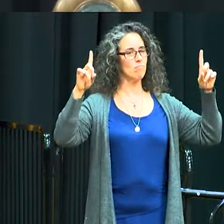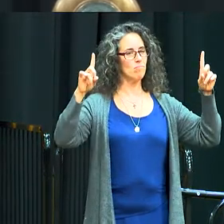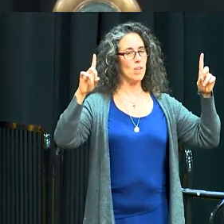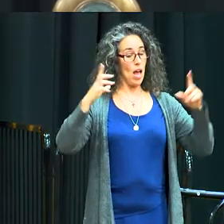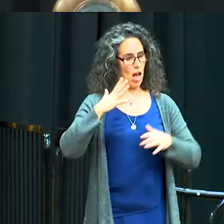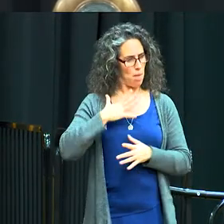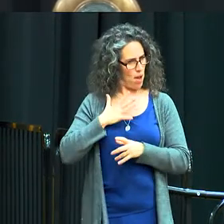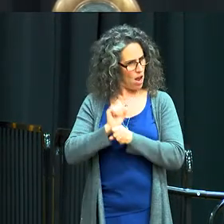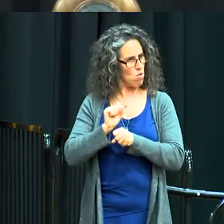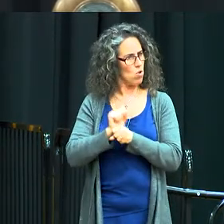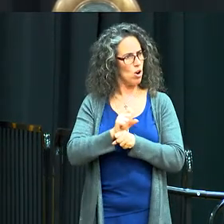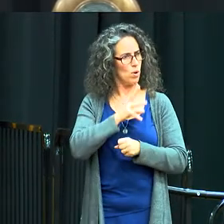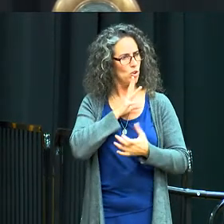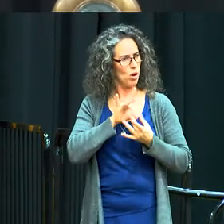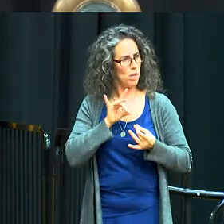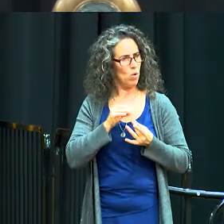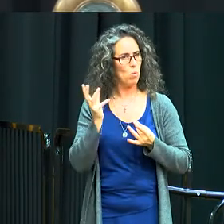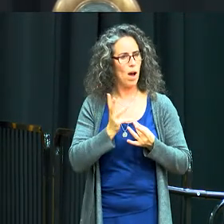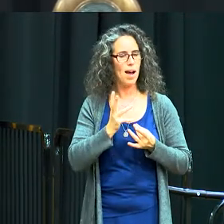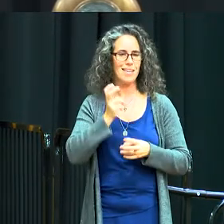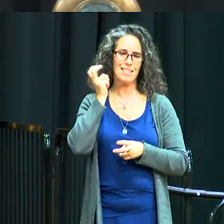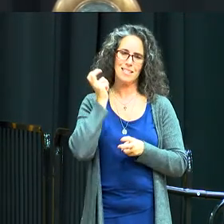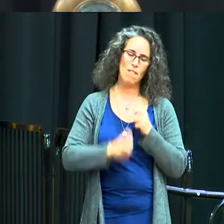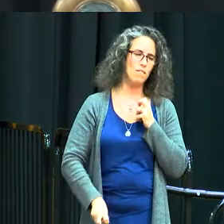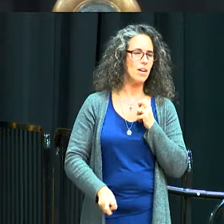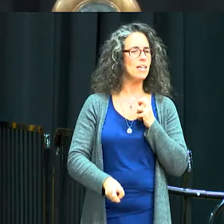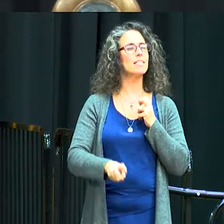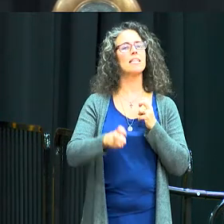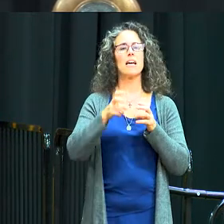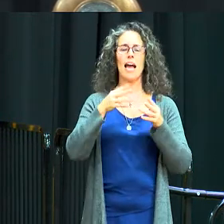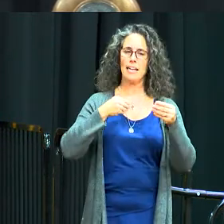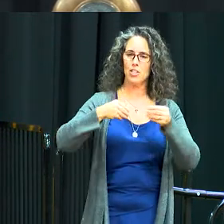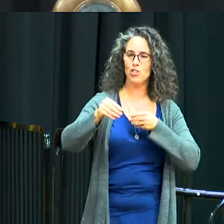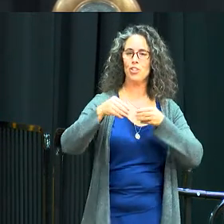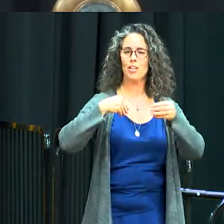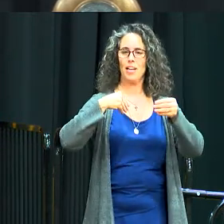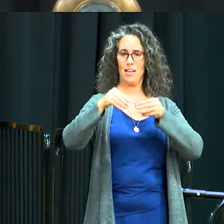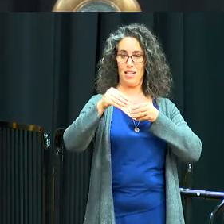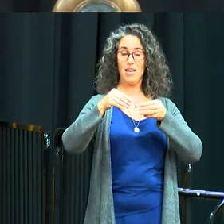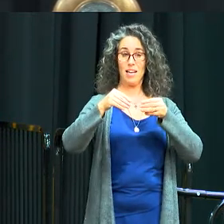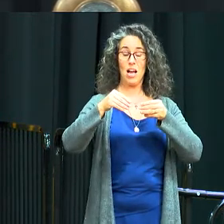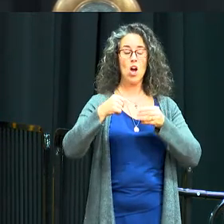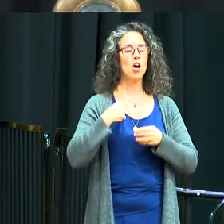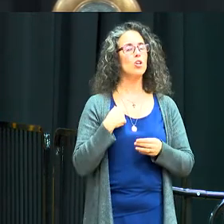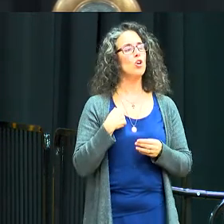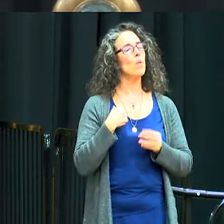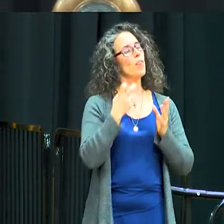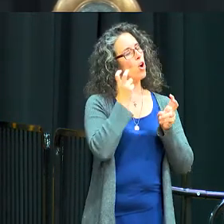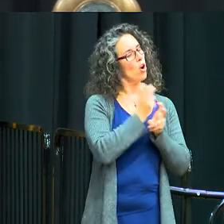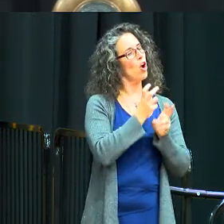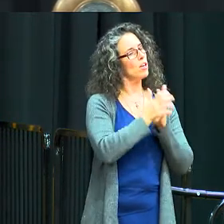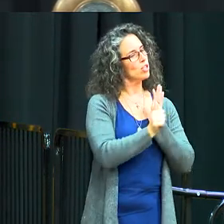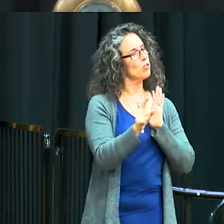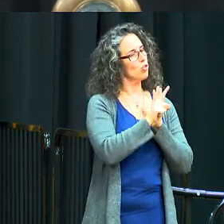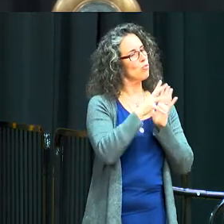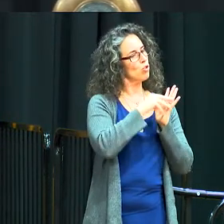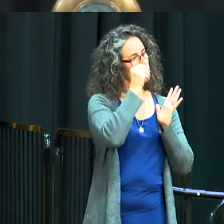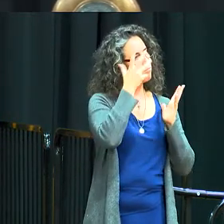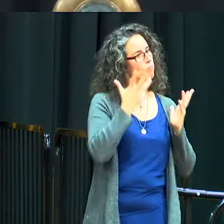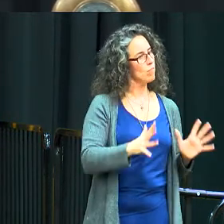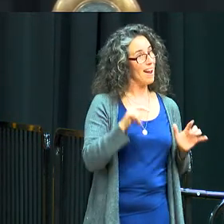resilience, toughness, and agility. To go along with the hard skills you've learned in this amazing